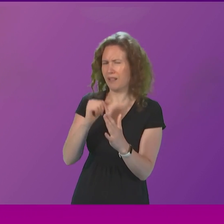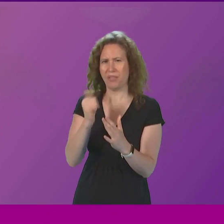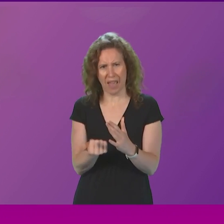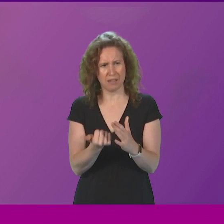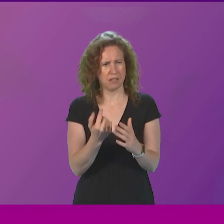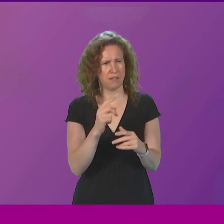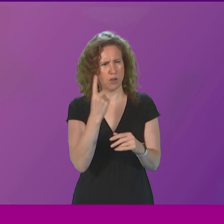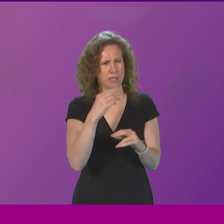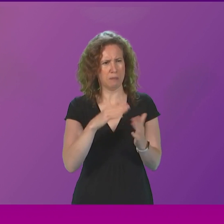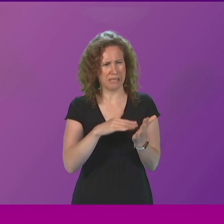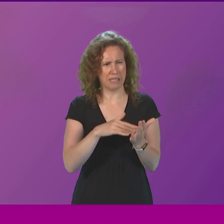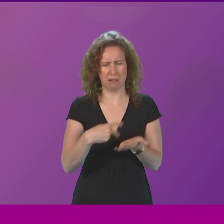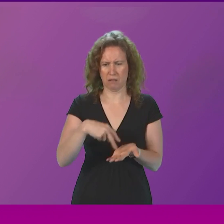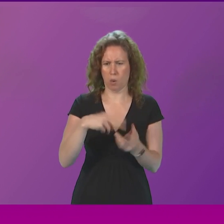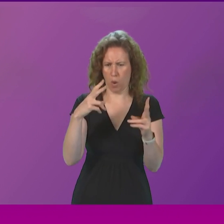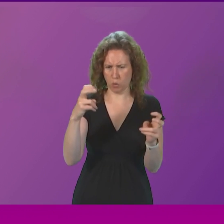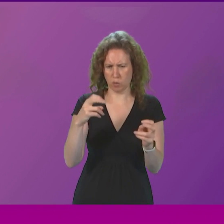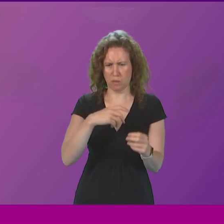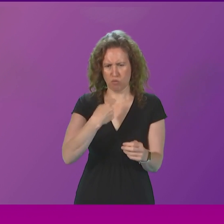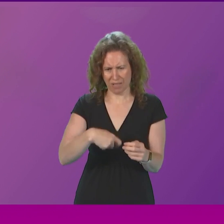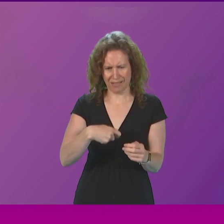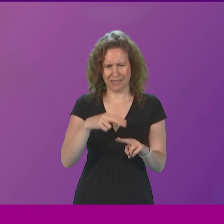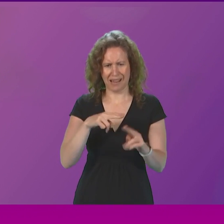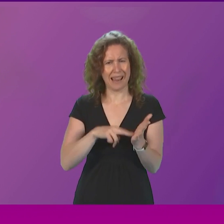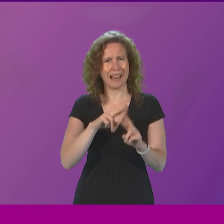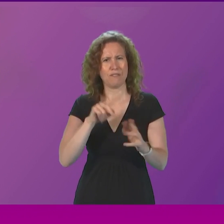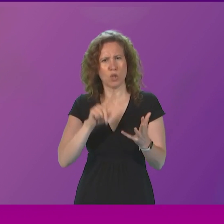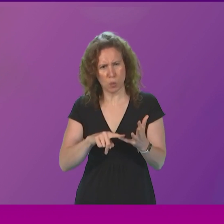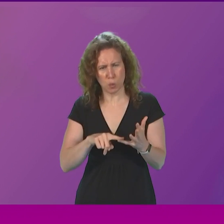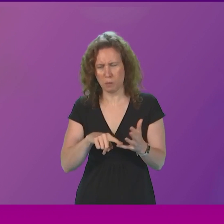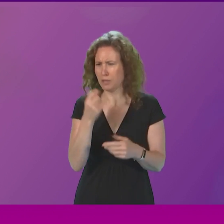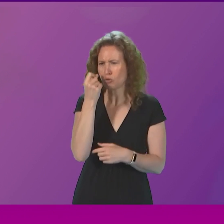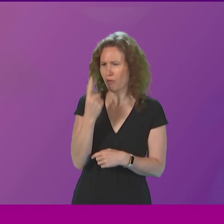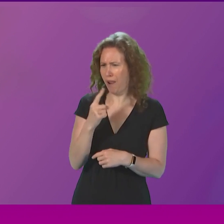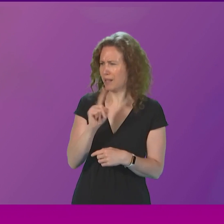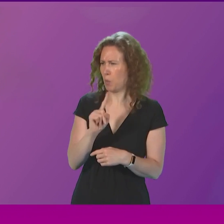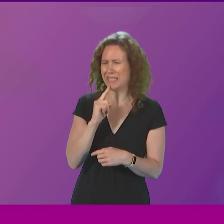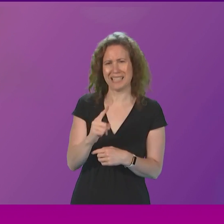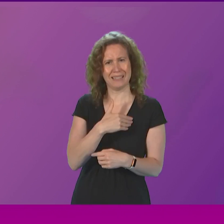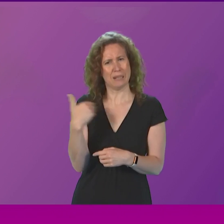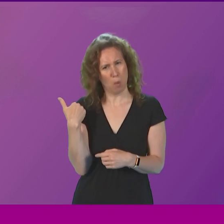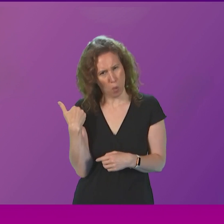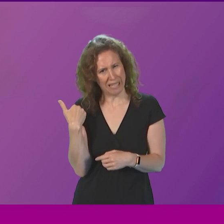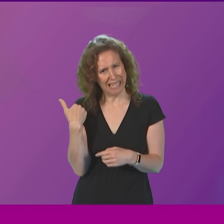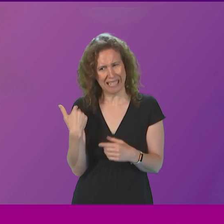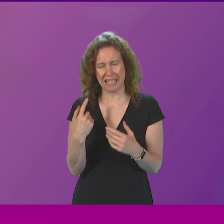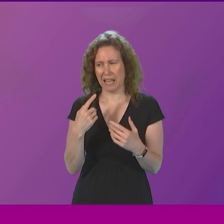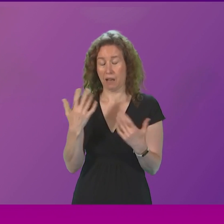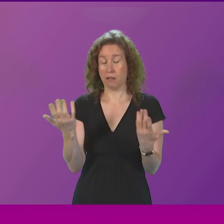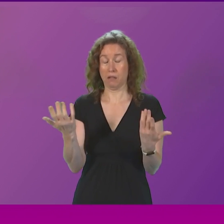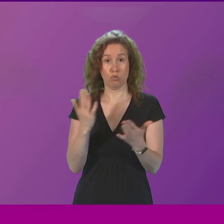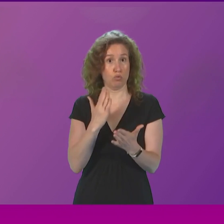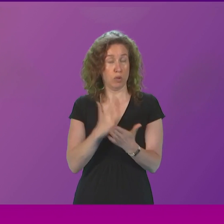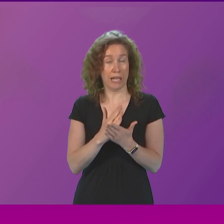to quote the President of NFU Scotland, not realising what he said at the Highland Show this morning. And the damning